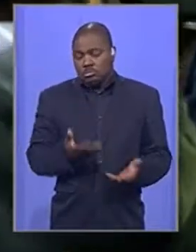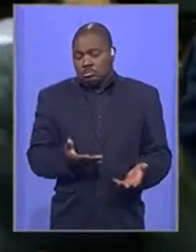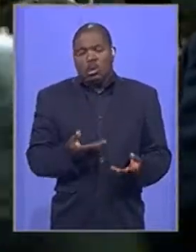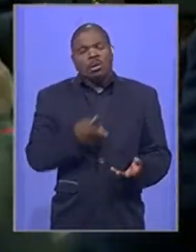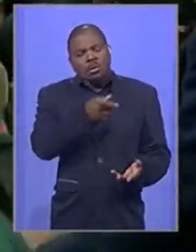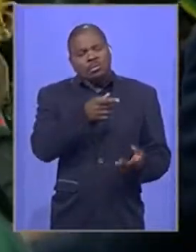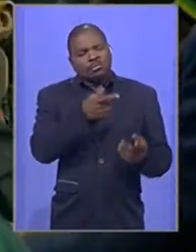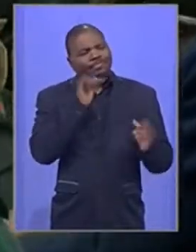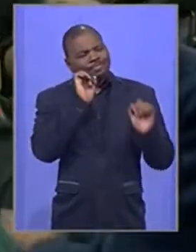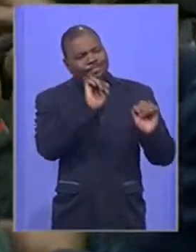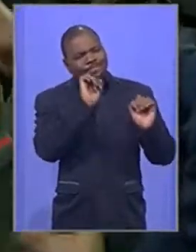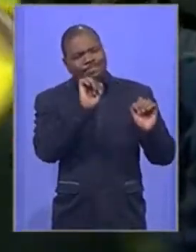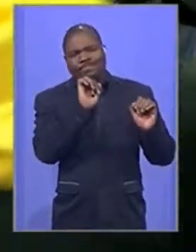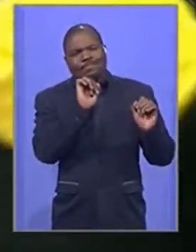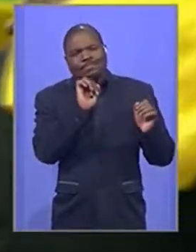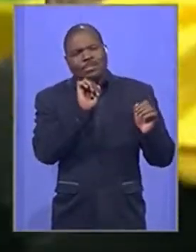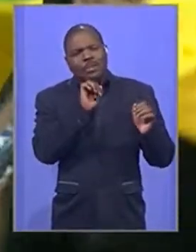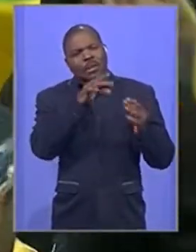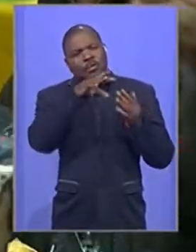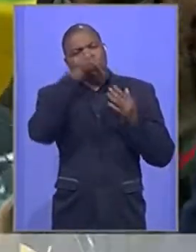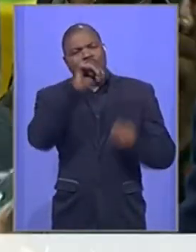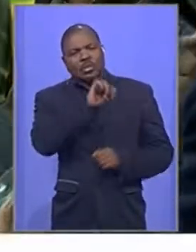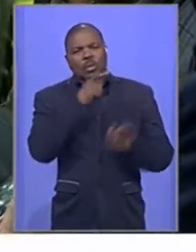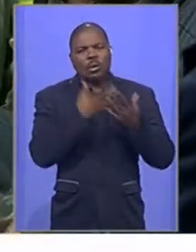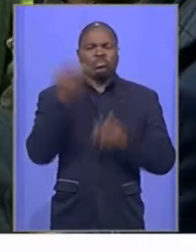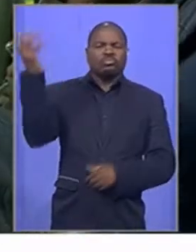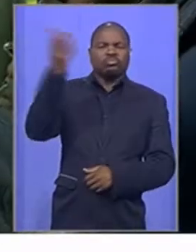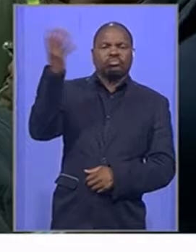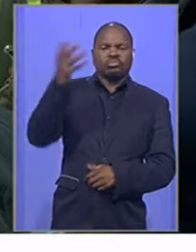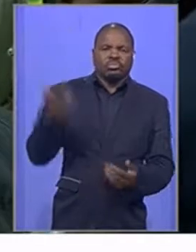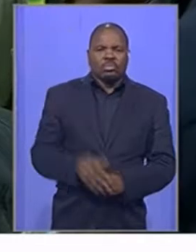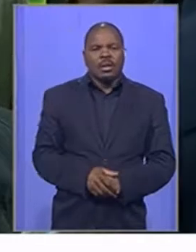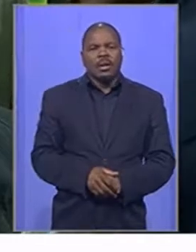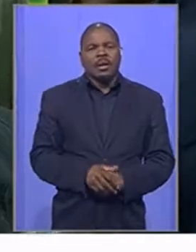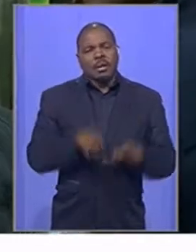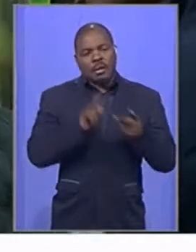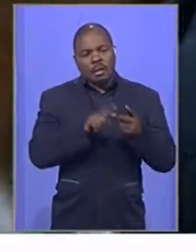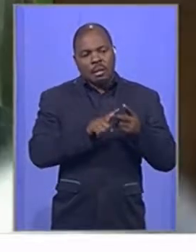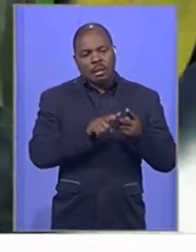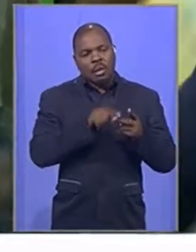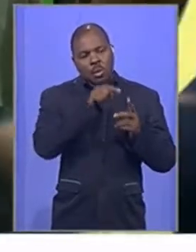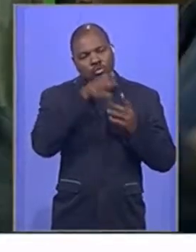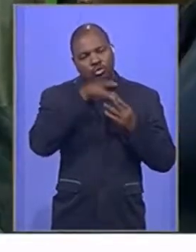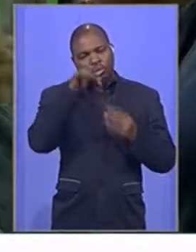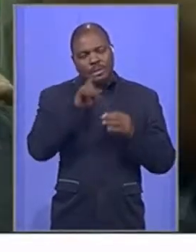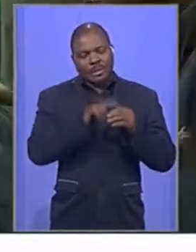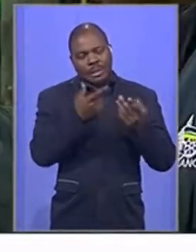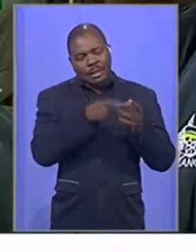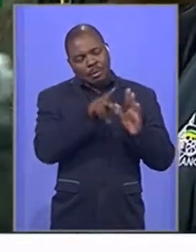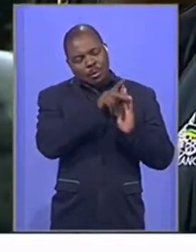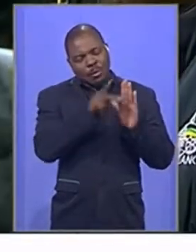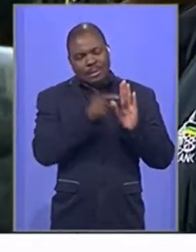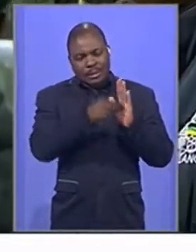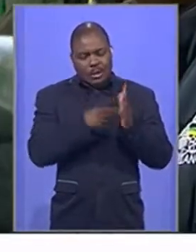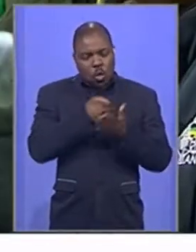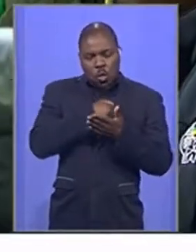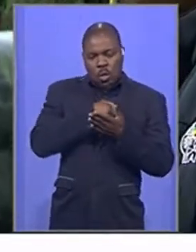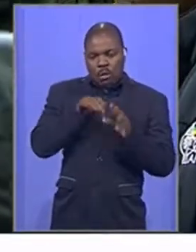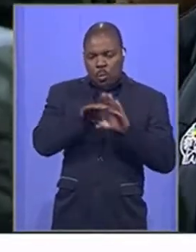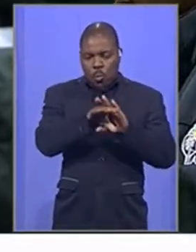up in his closing remarks the tone he wishes to set. And so in that selection, in suggesting that the step-aside rule is not going to be pushed